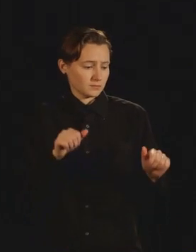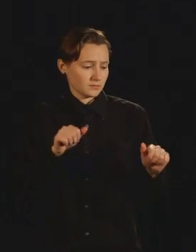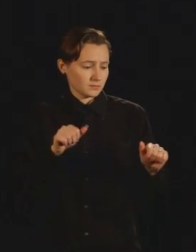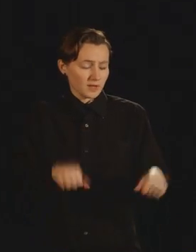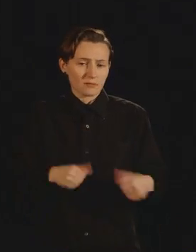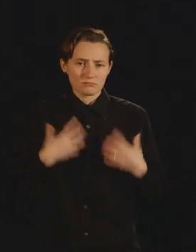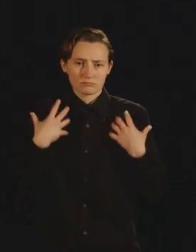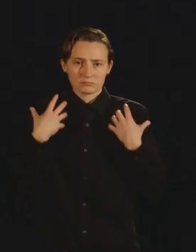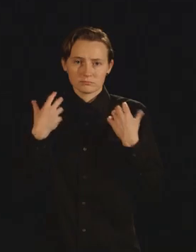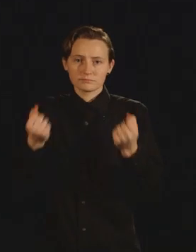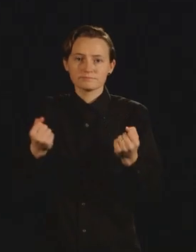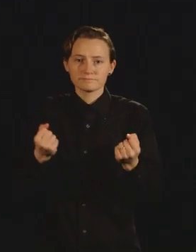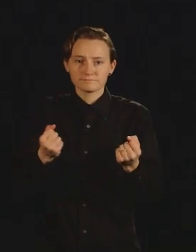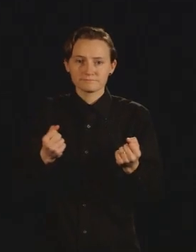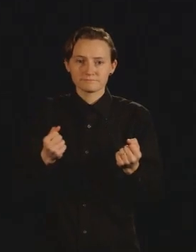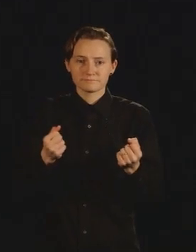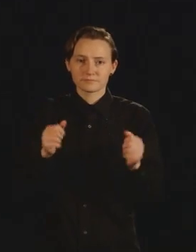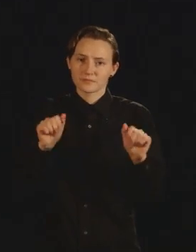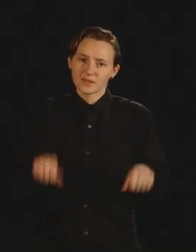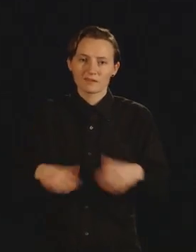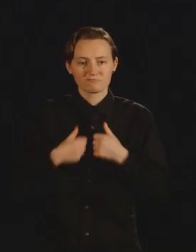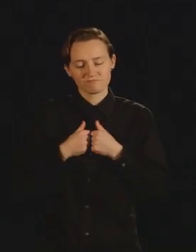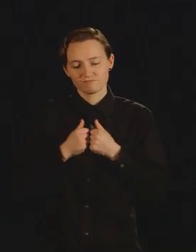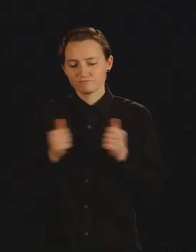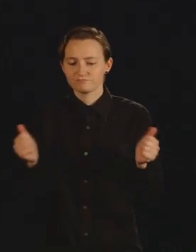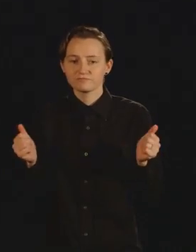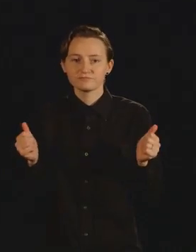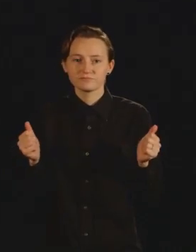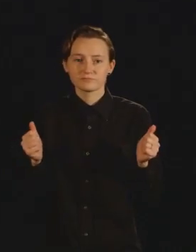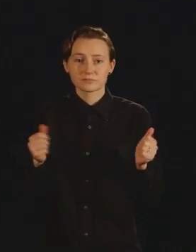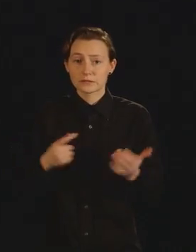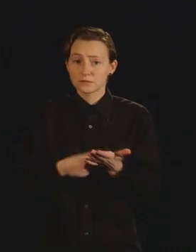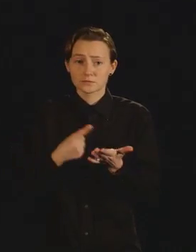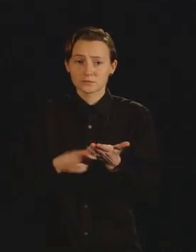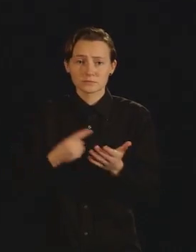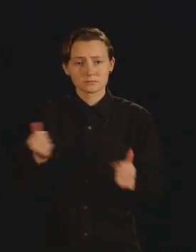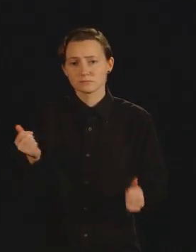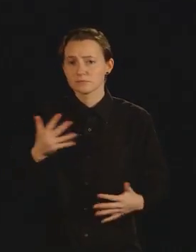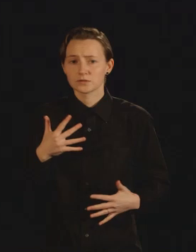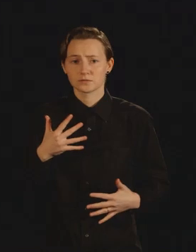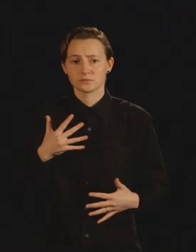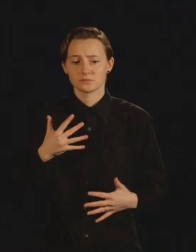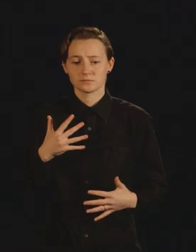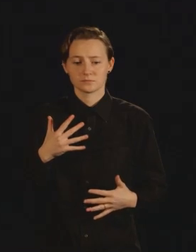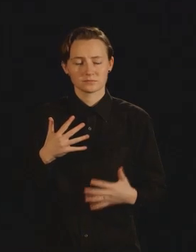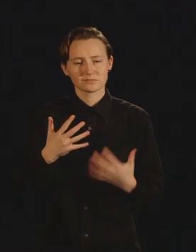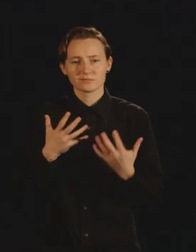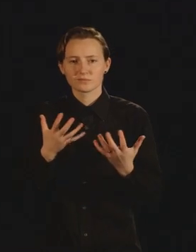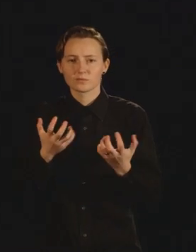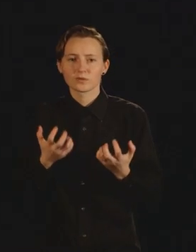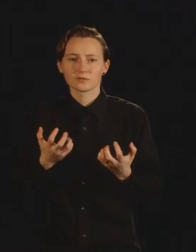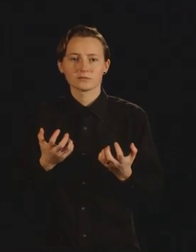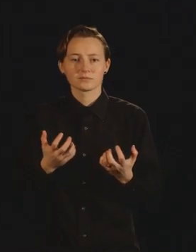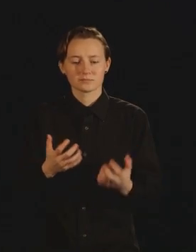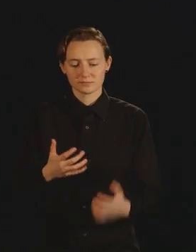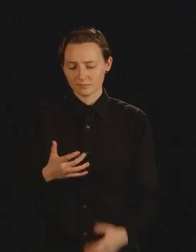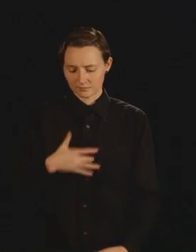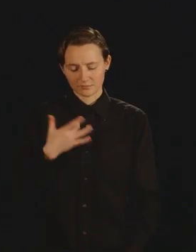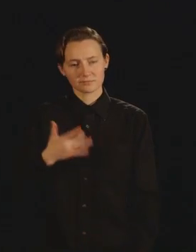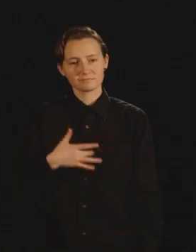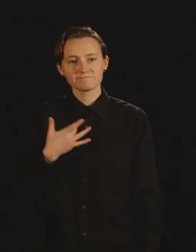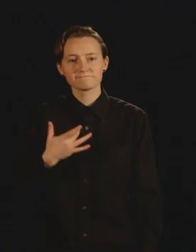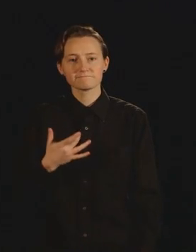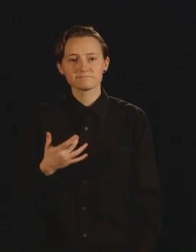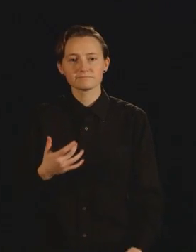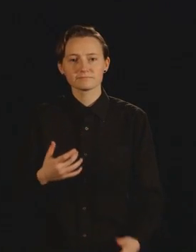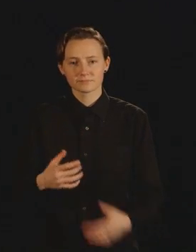vulnerable. They're sometimes afraid. They want they feel, and they